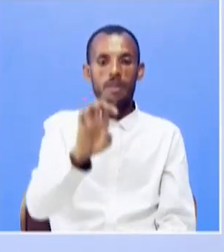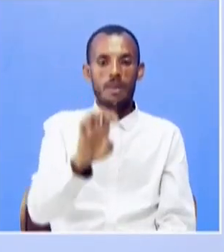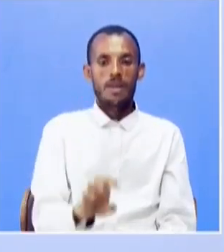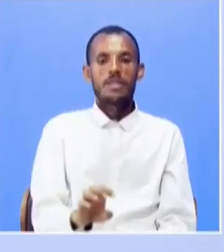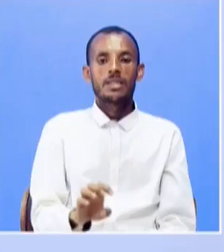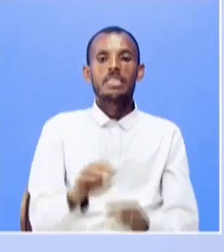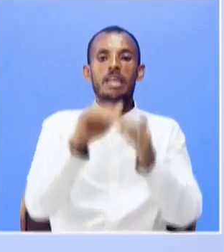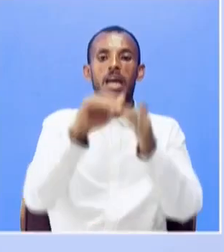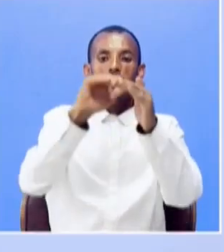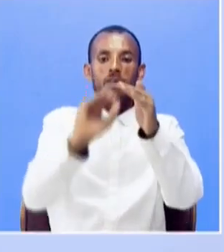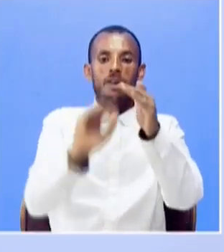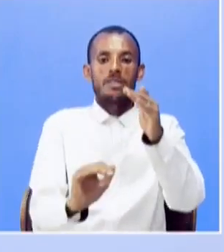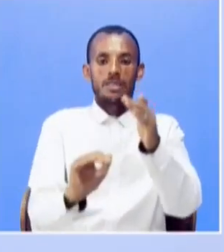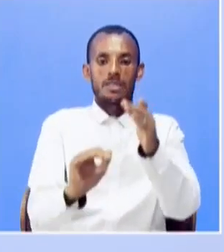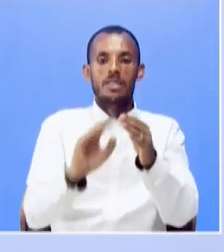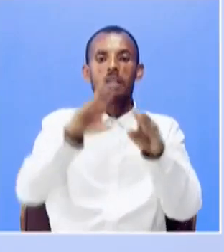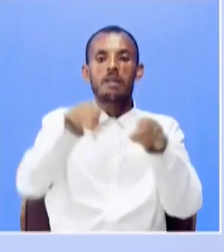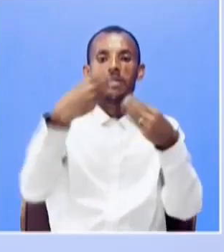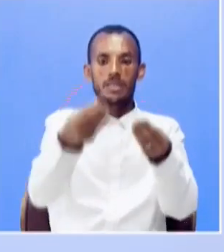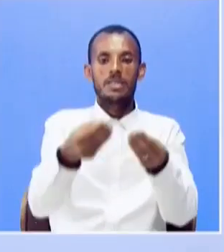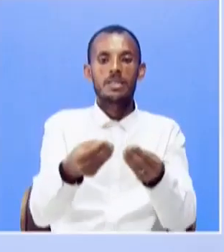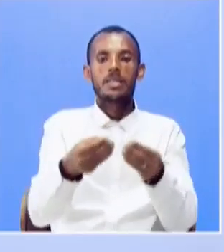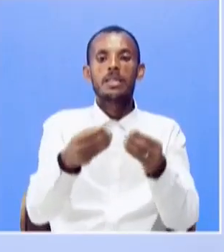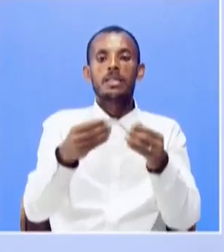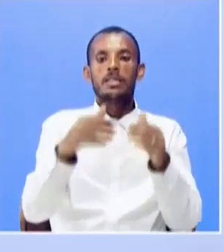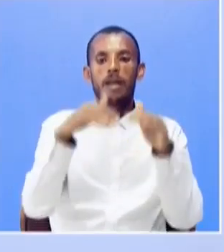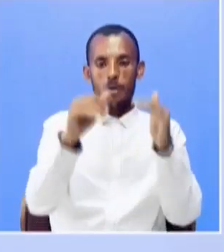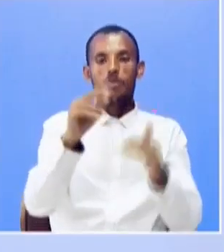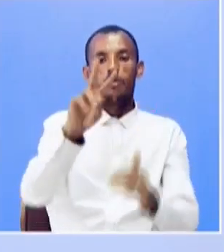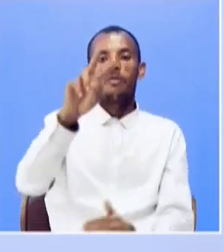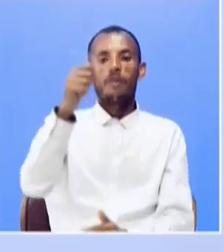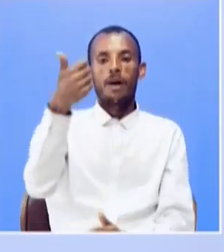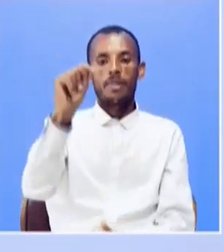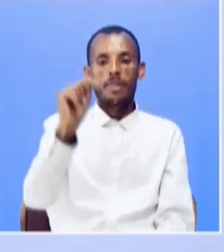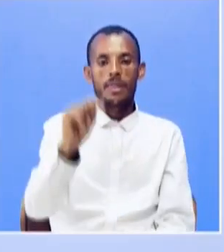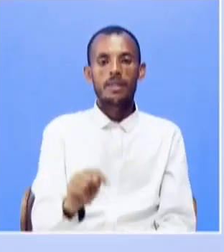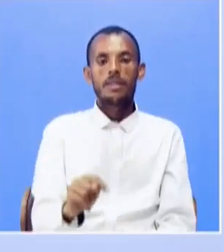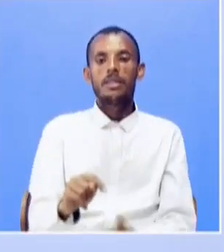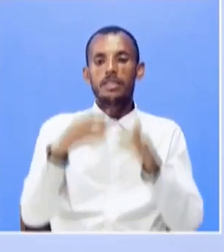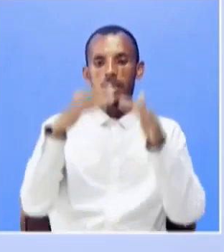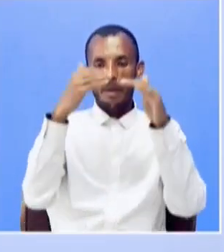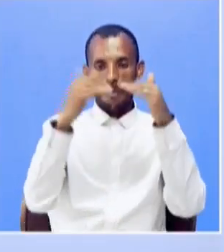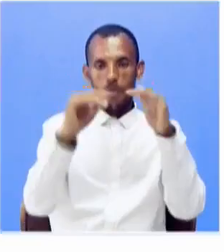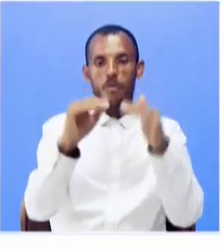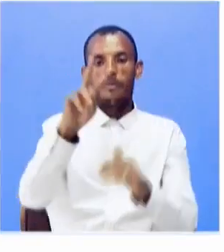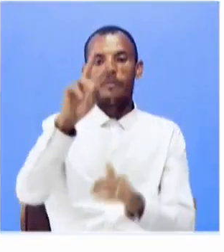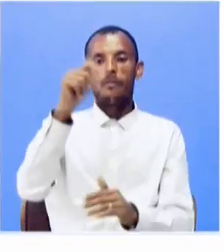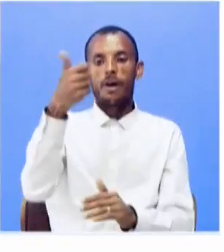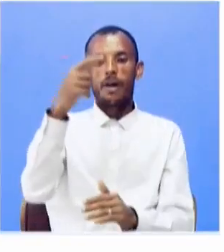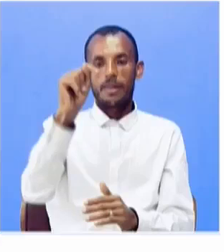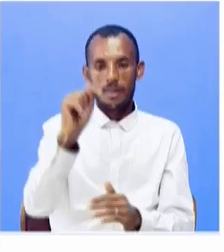the difference gives you the amount of VAT. Therefore, the amount of VAT